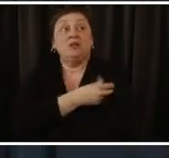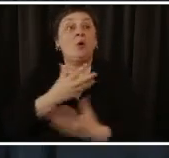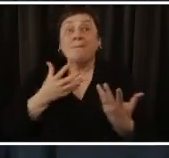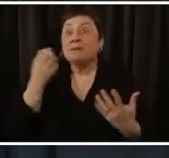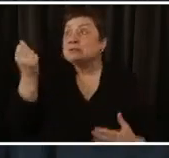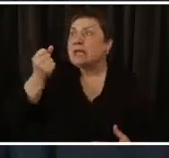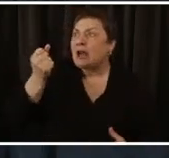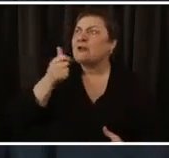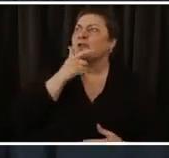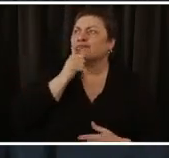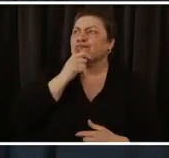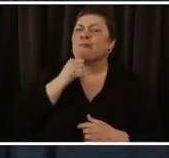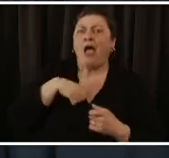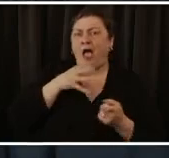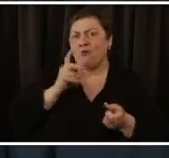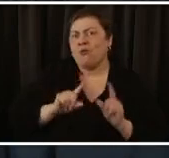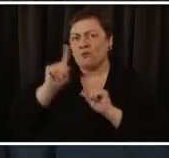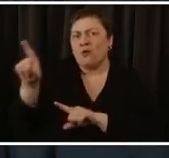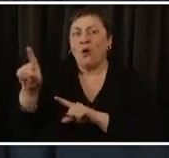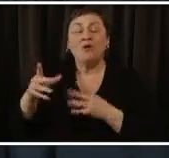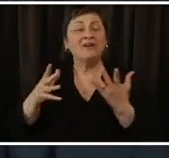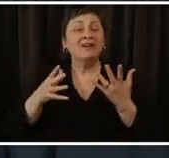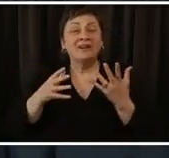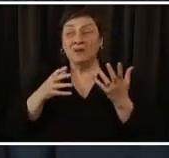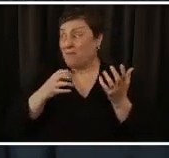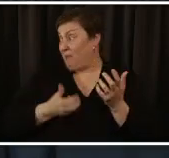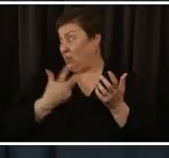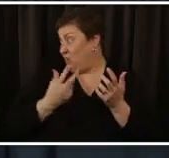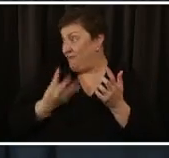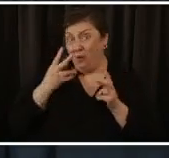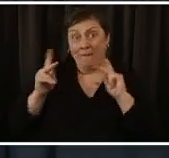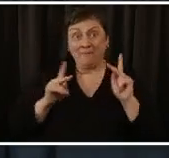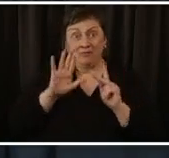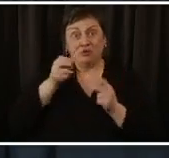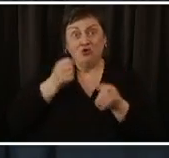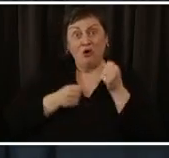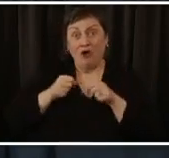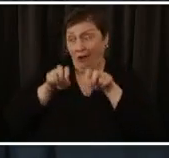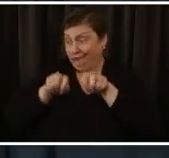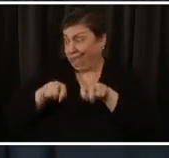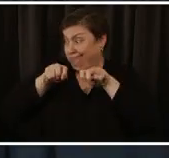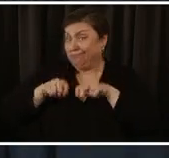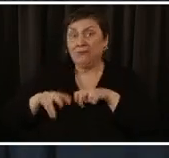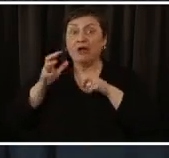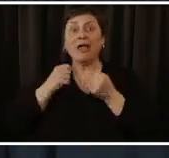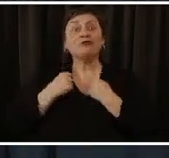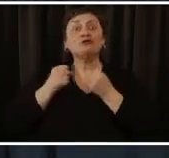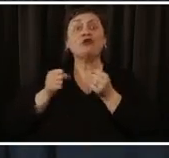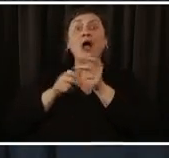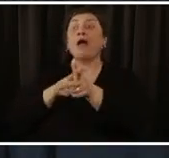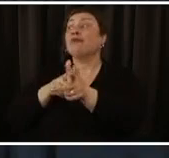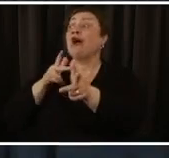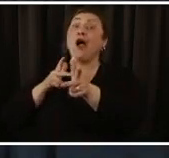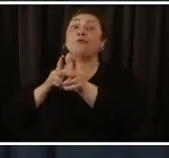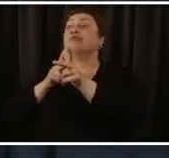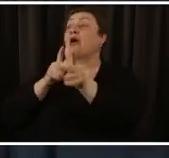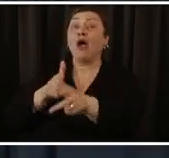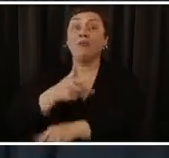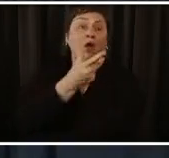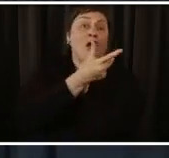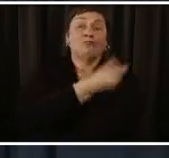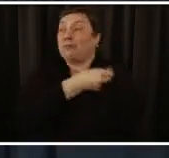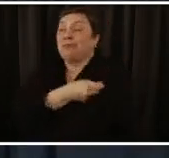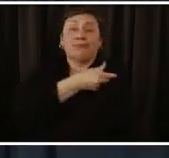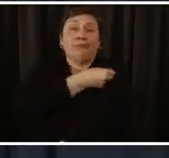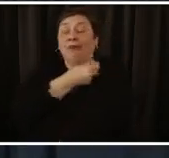up with the drive-in sites with 3-4 people in your car, and you'll all get vaccinated. So it's become a lot easier because